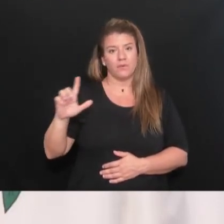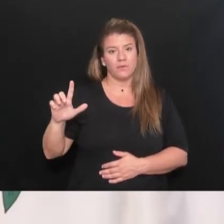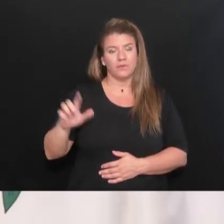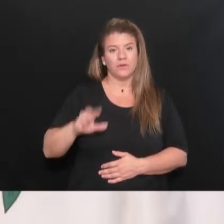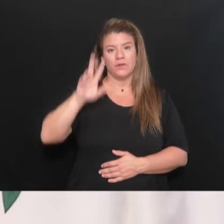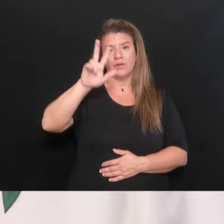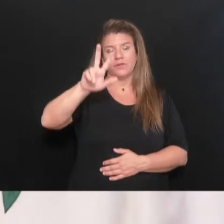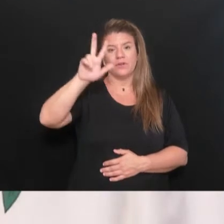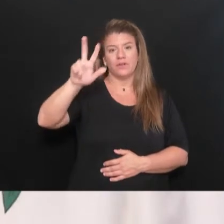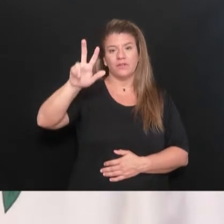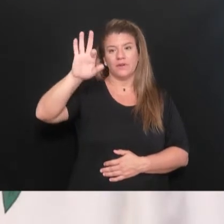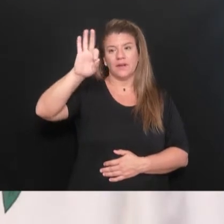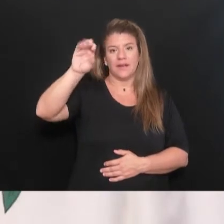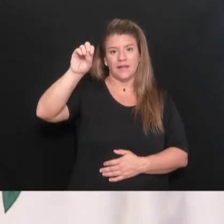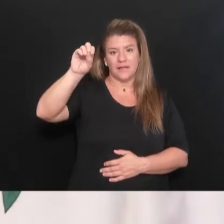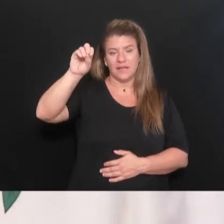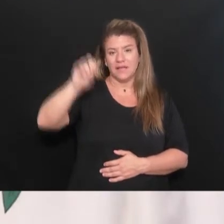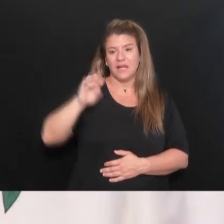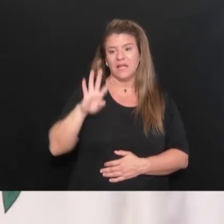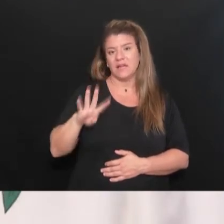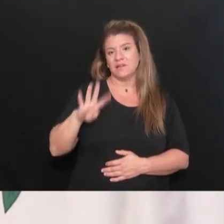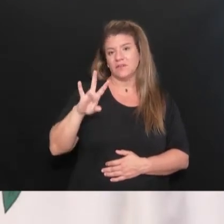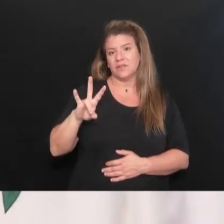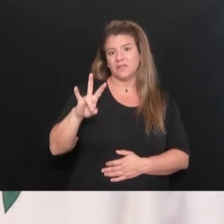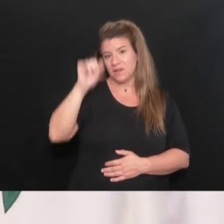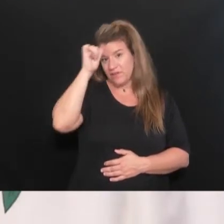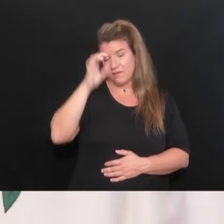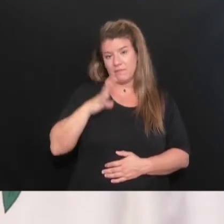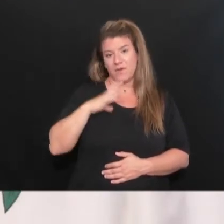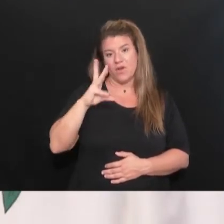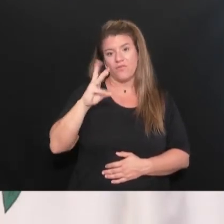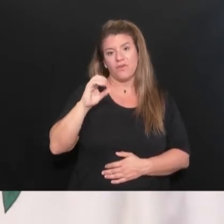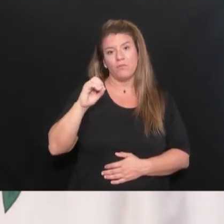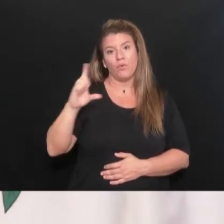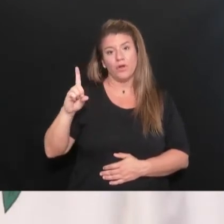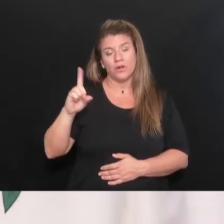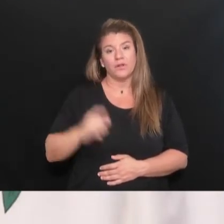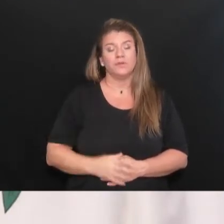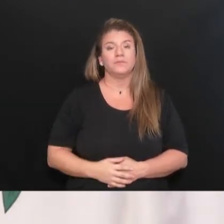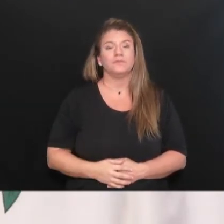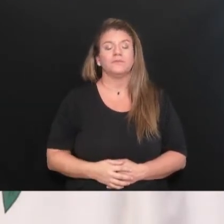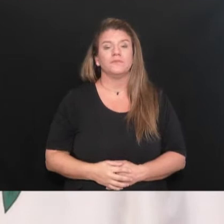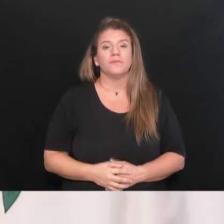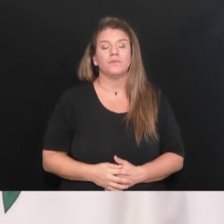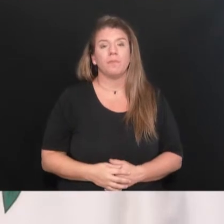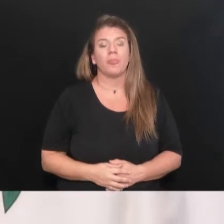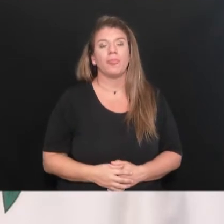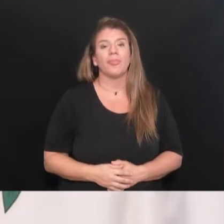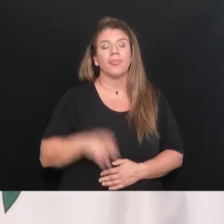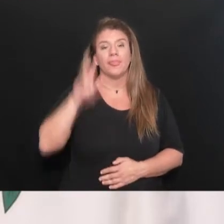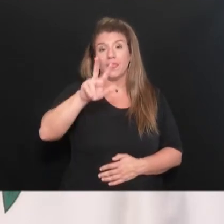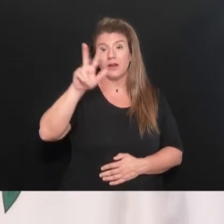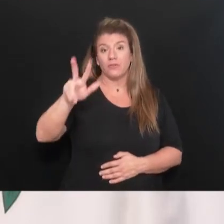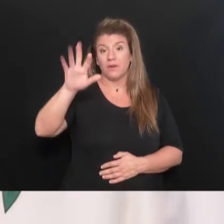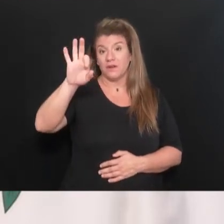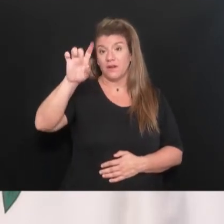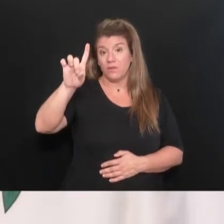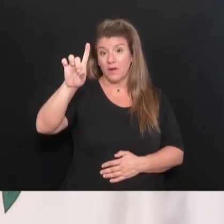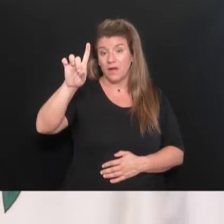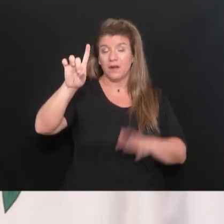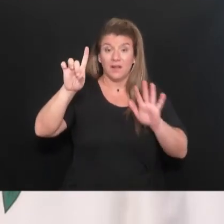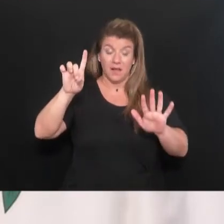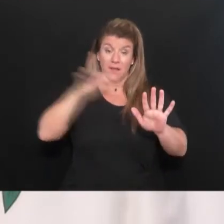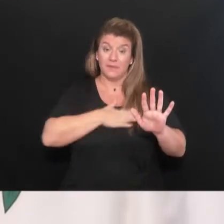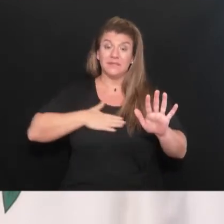Our 3,390th death, a 47-year-old male from Wood County. Our 3,391st death, and please